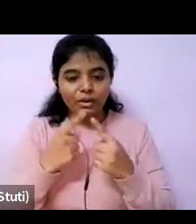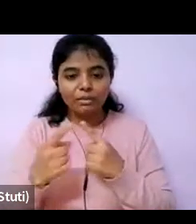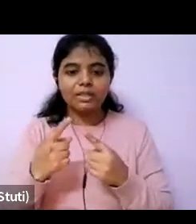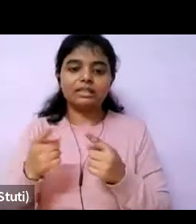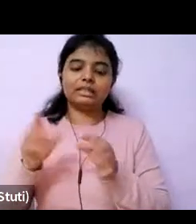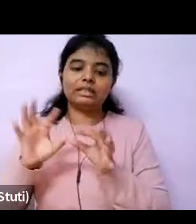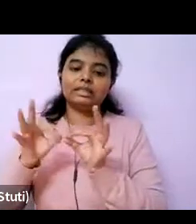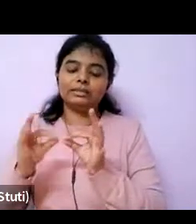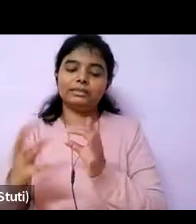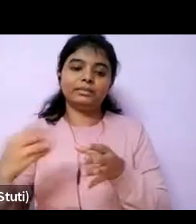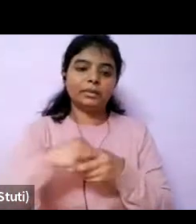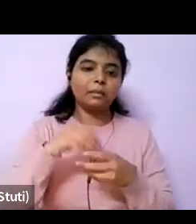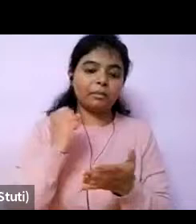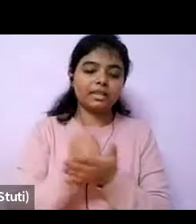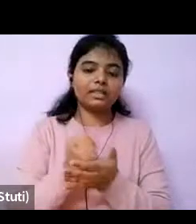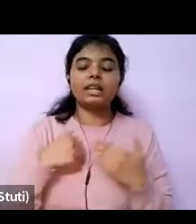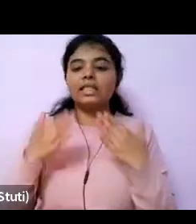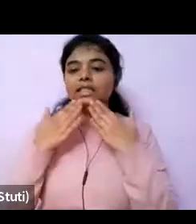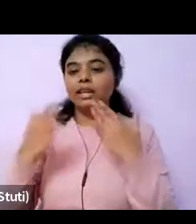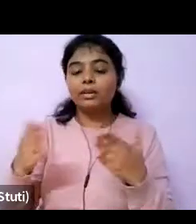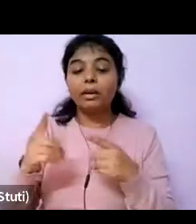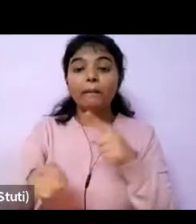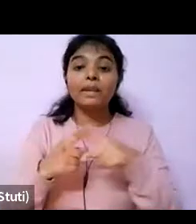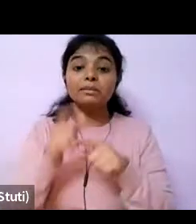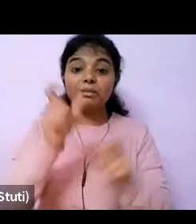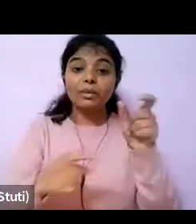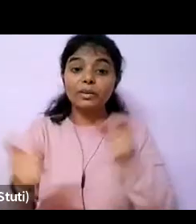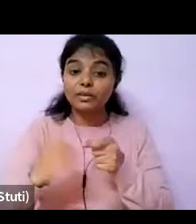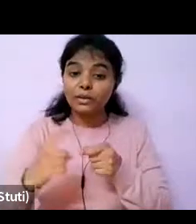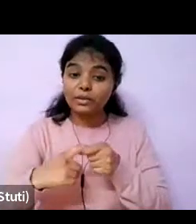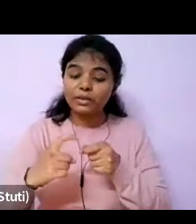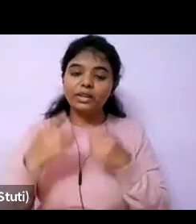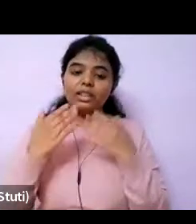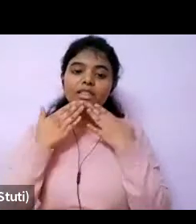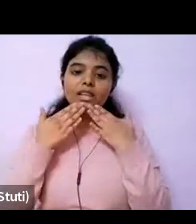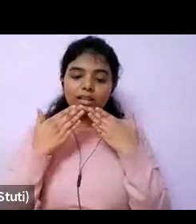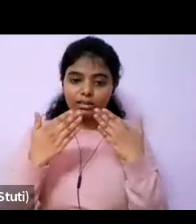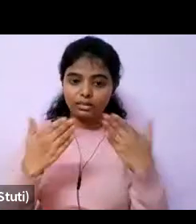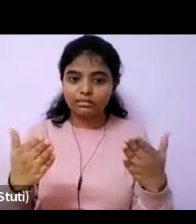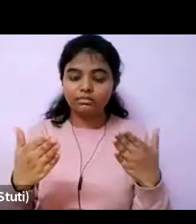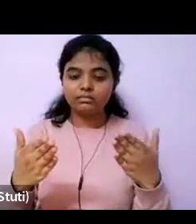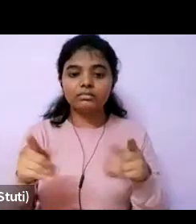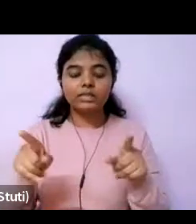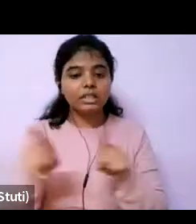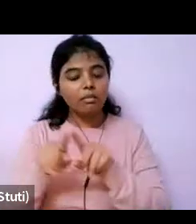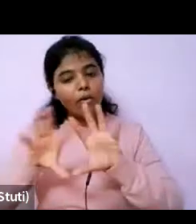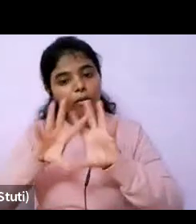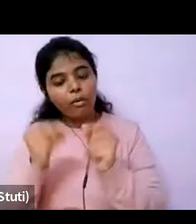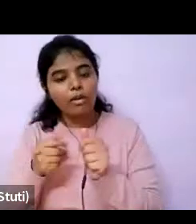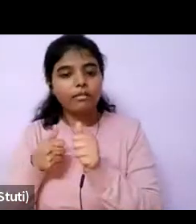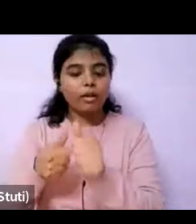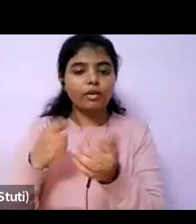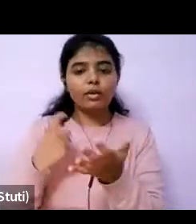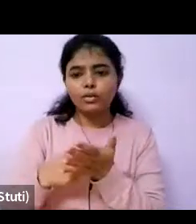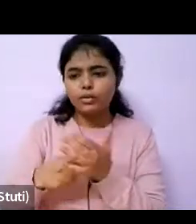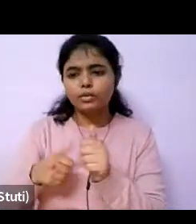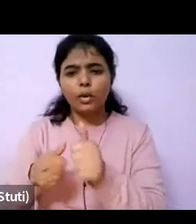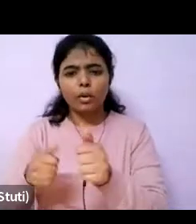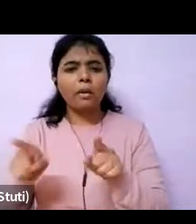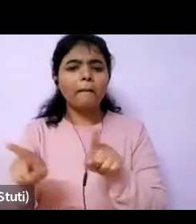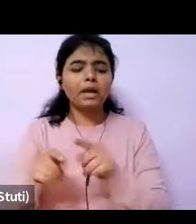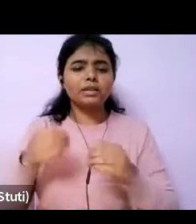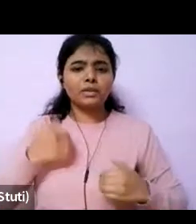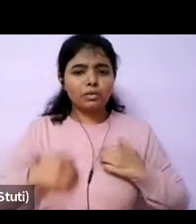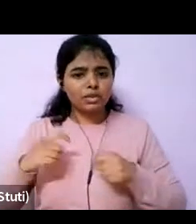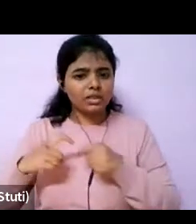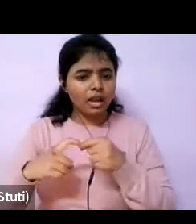heartfelt thanks to both of you, as well as the participants who followed the proceedings and asked interesting